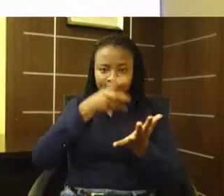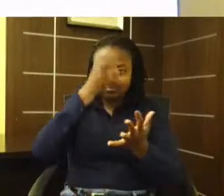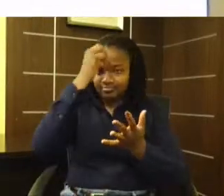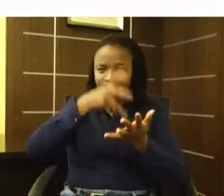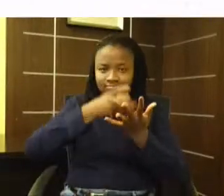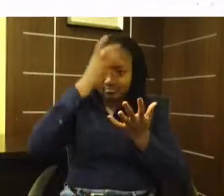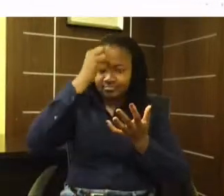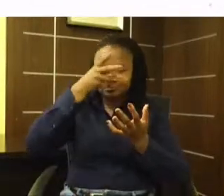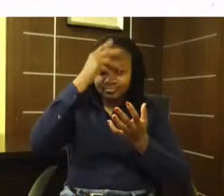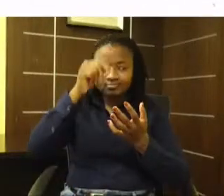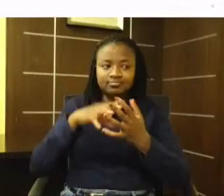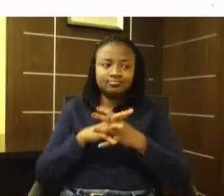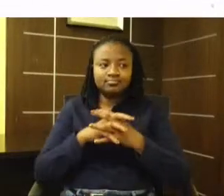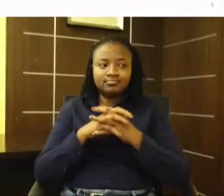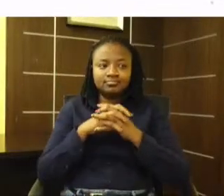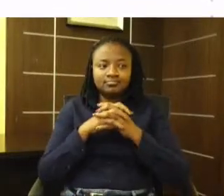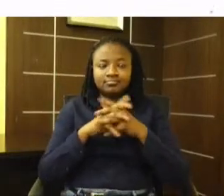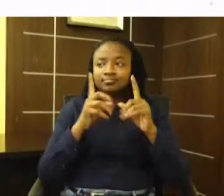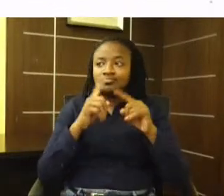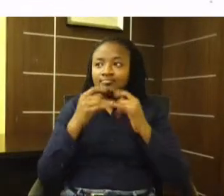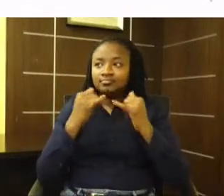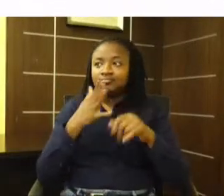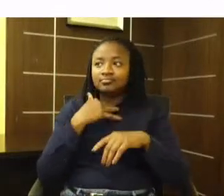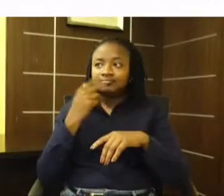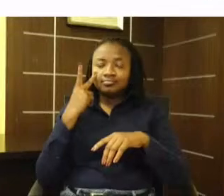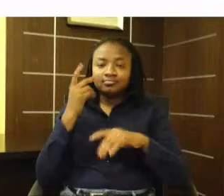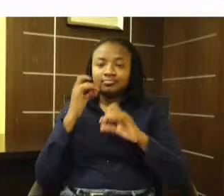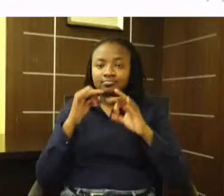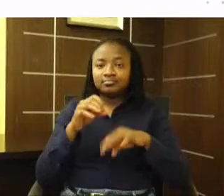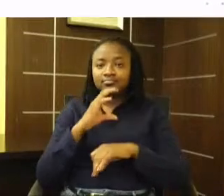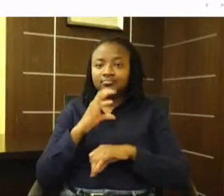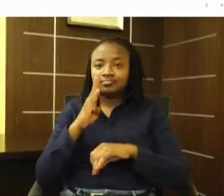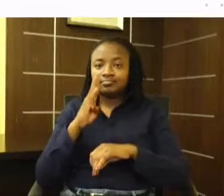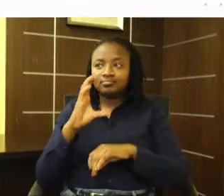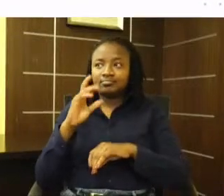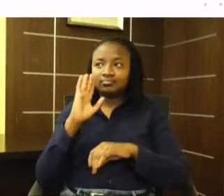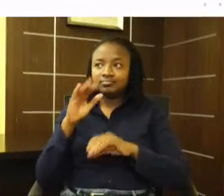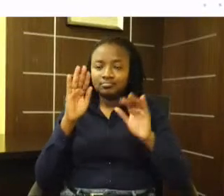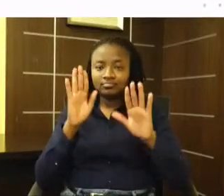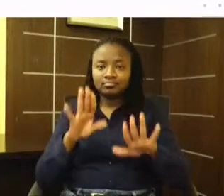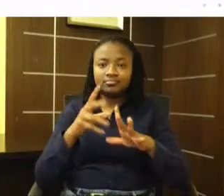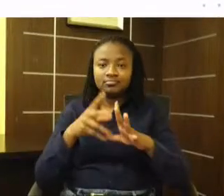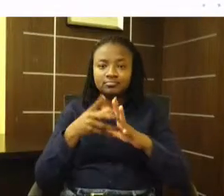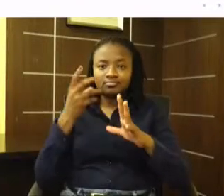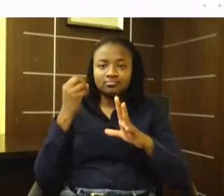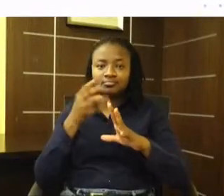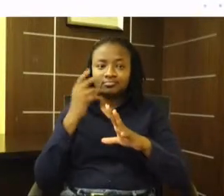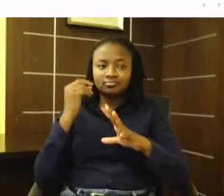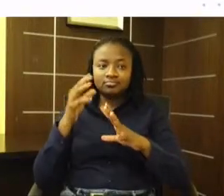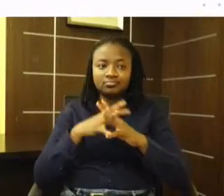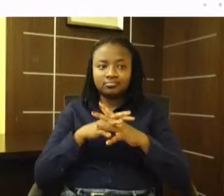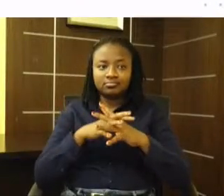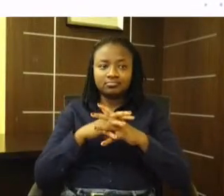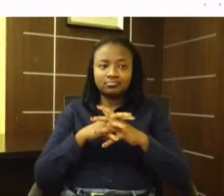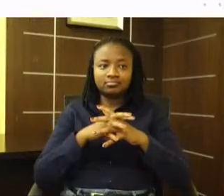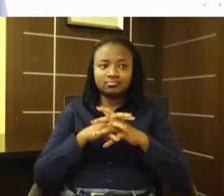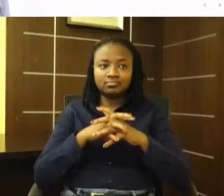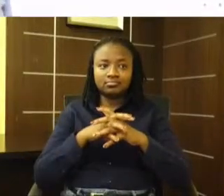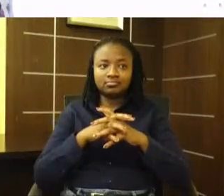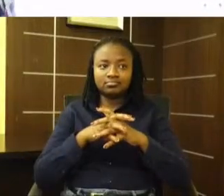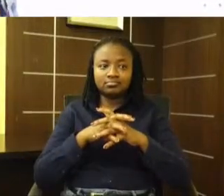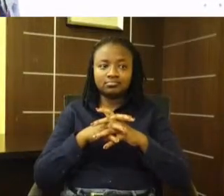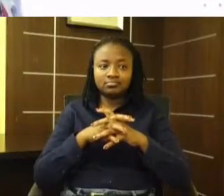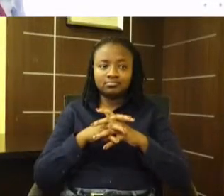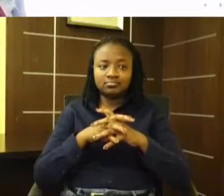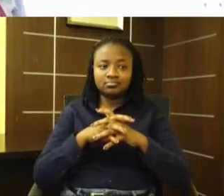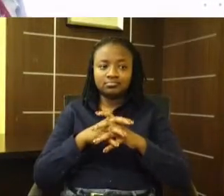we want to see whether this CBC, they stop cramming, like what there was in the 844 system. So as